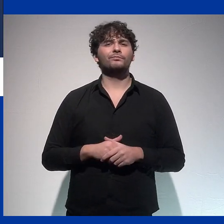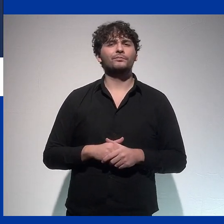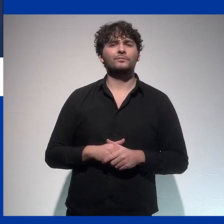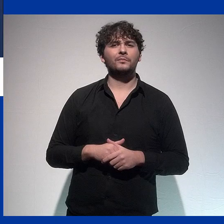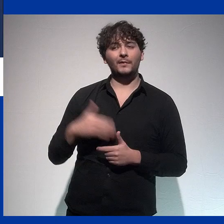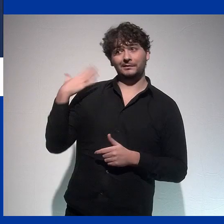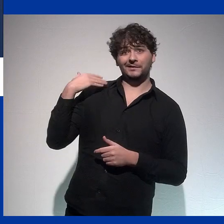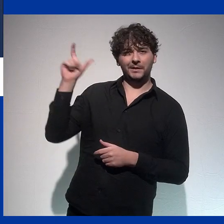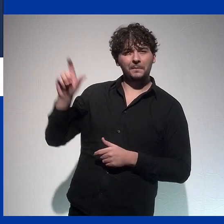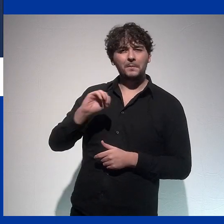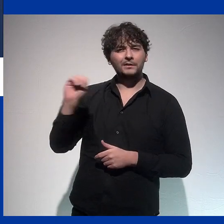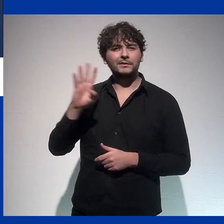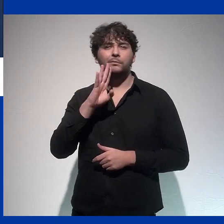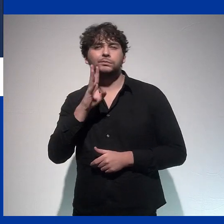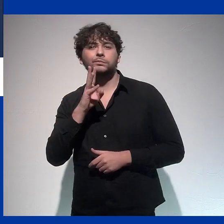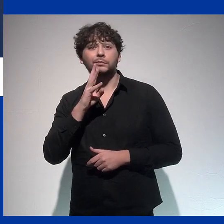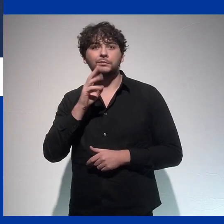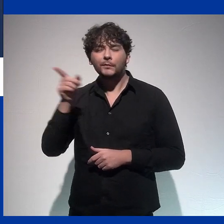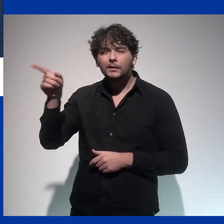to Matthias once again.